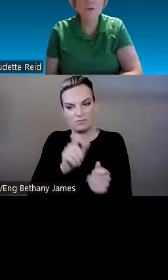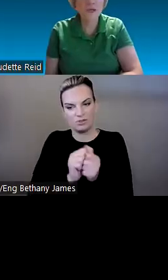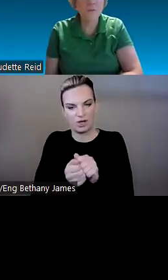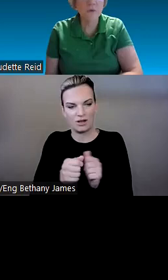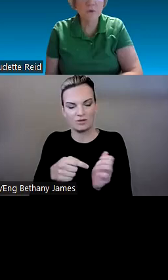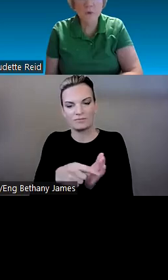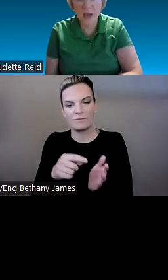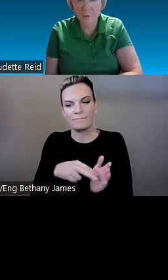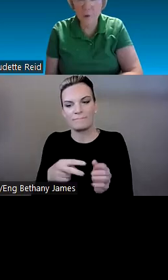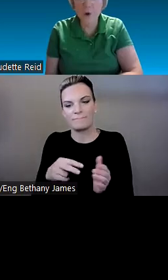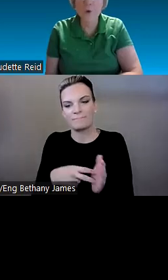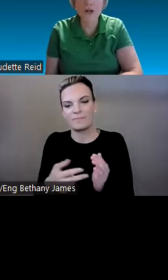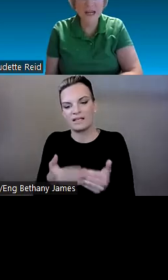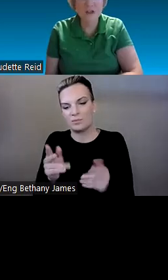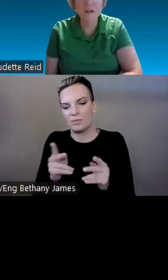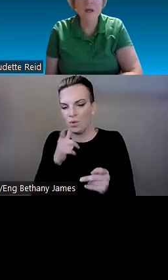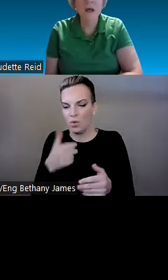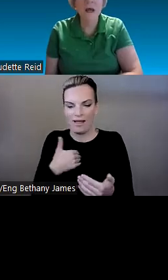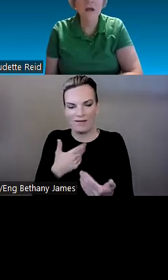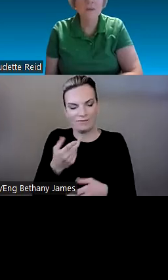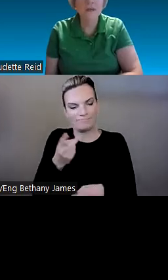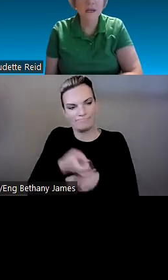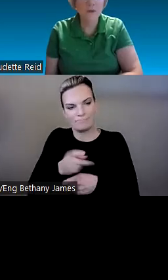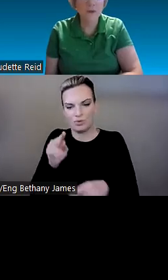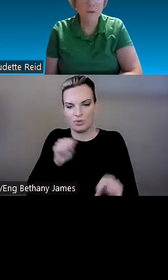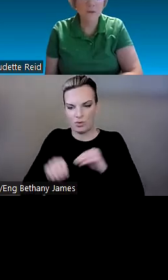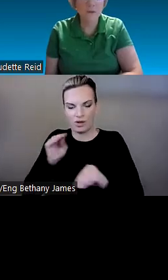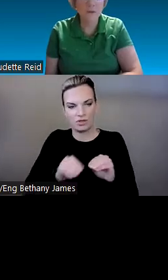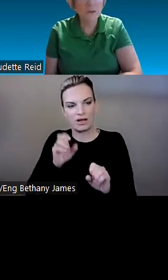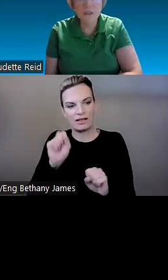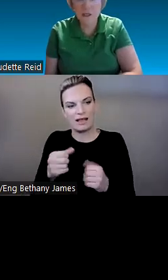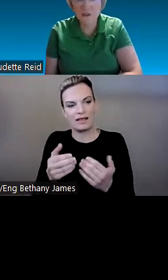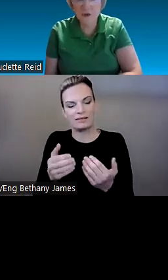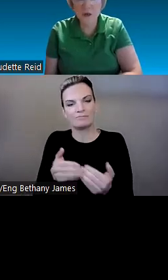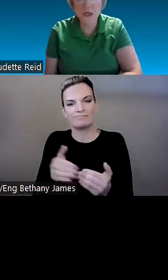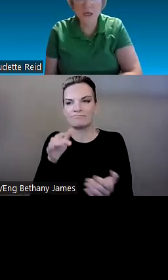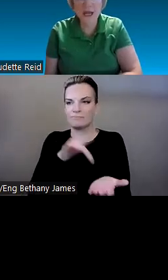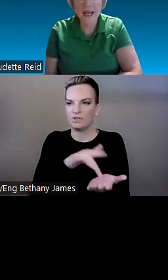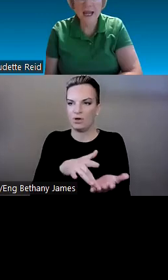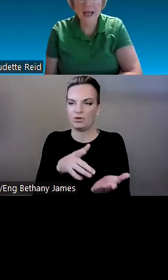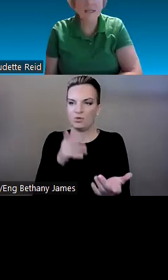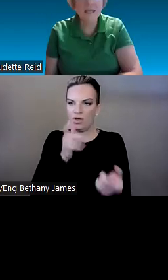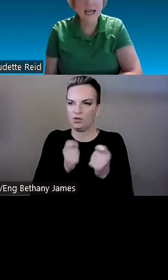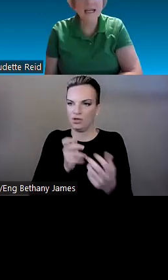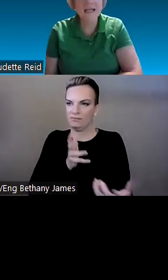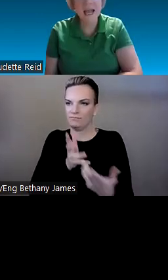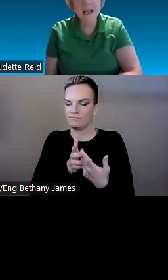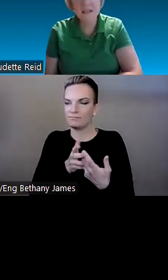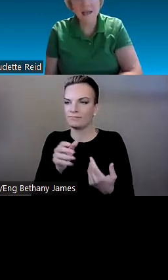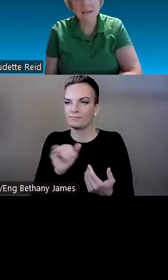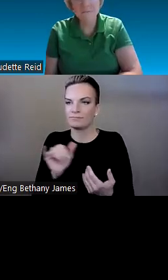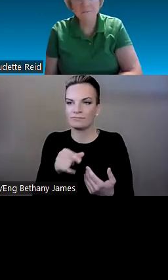easier for people who have poor coordination to be able to use the touch screen. And